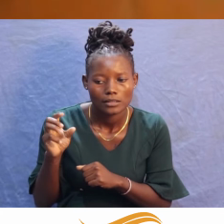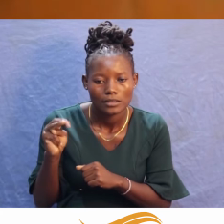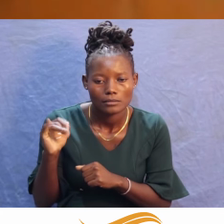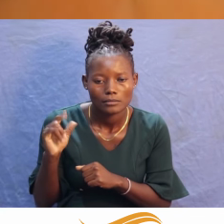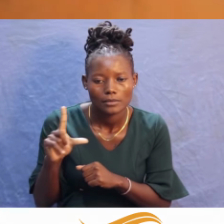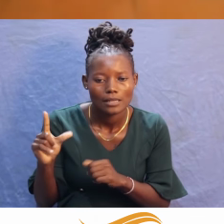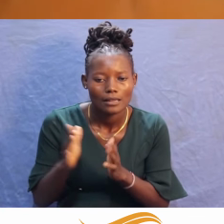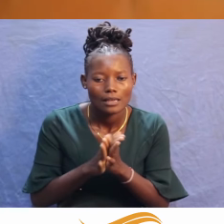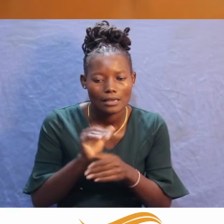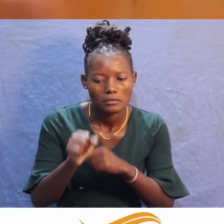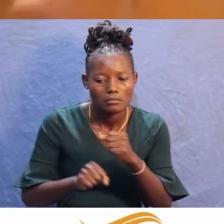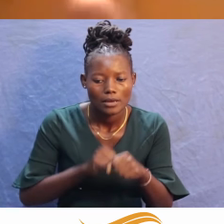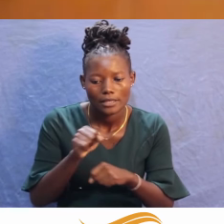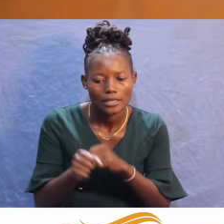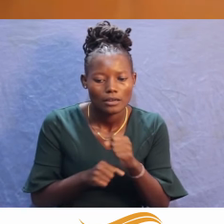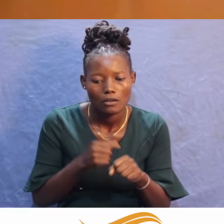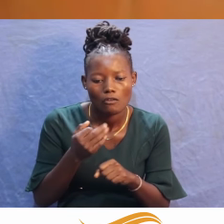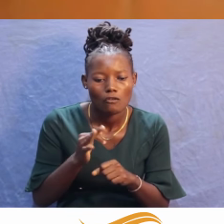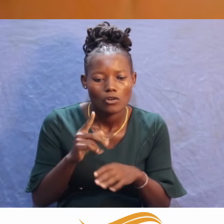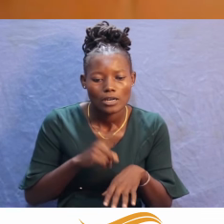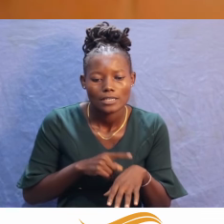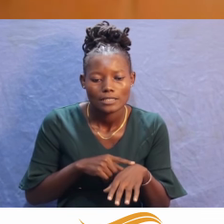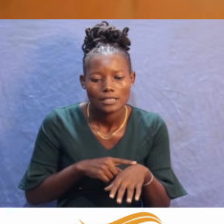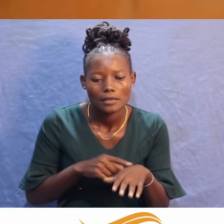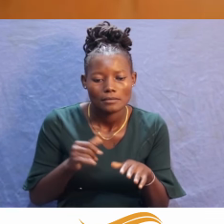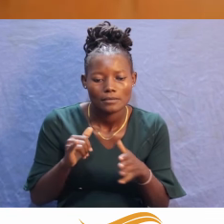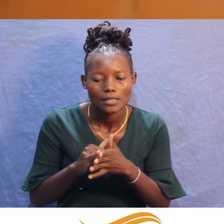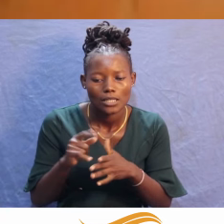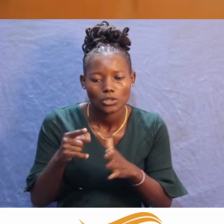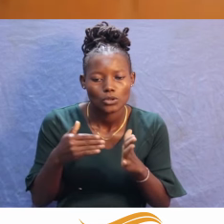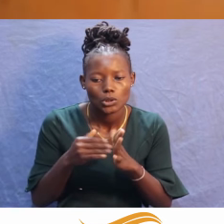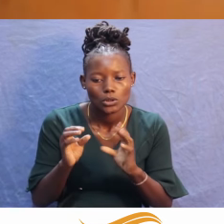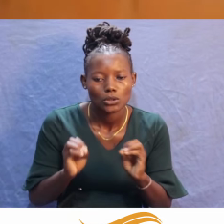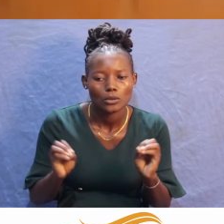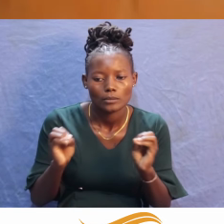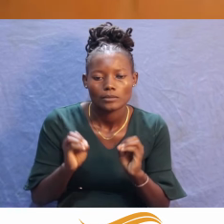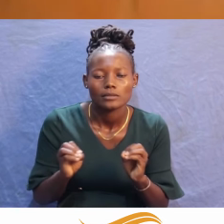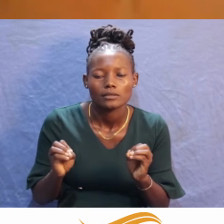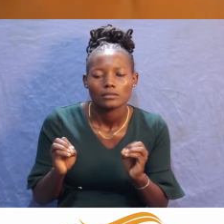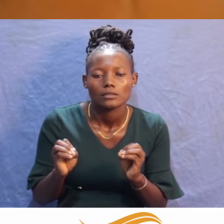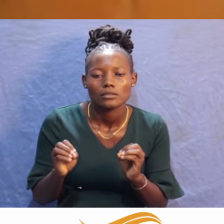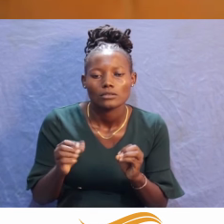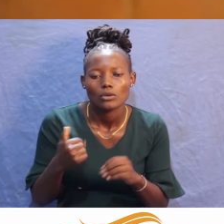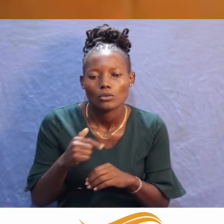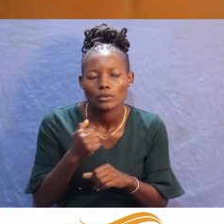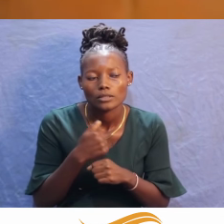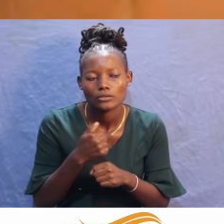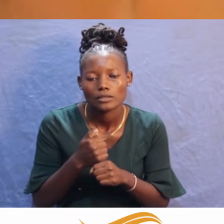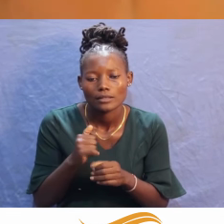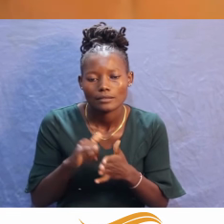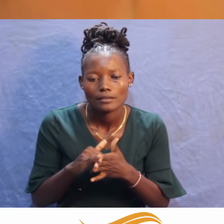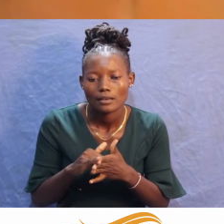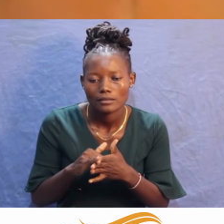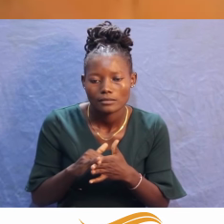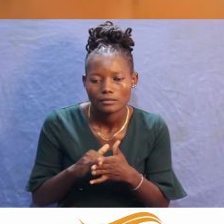period of time that doesn't stop. That's what's going to adapt that heart. What they're doing is building